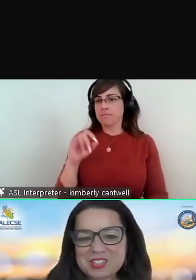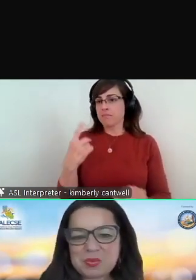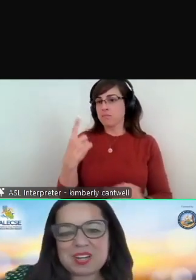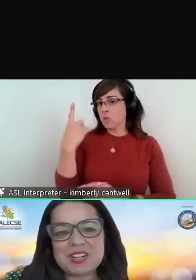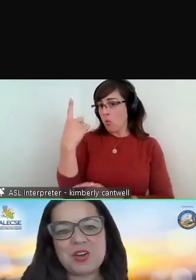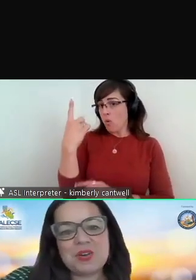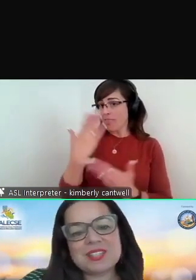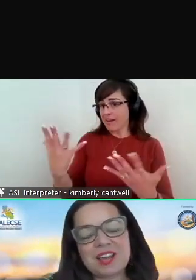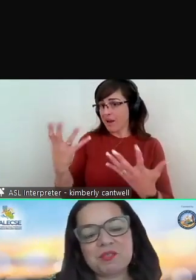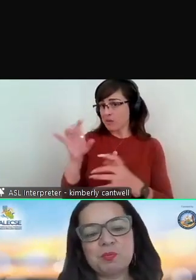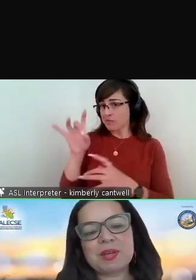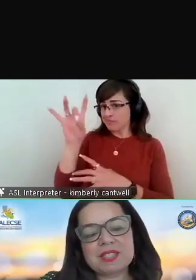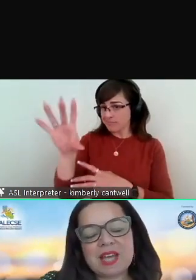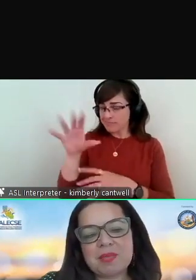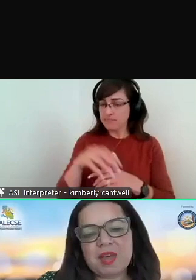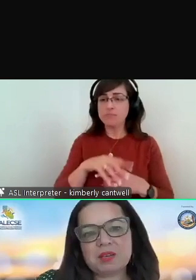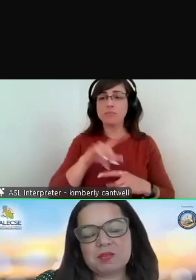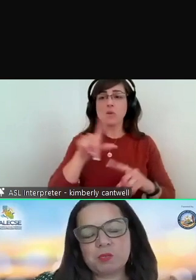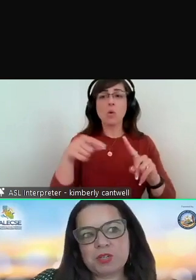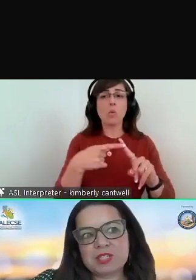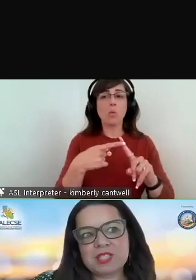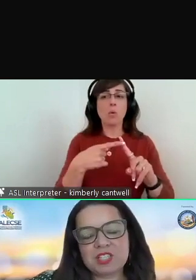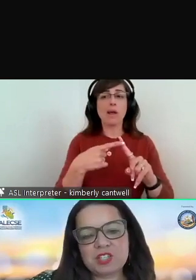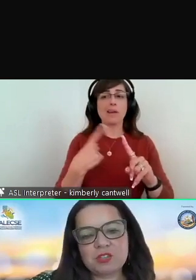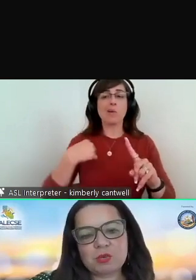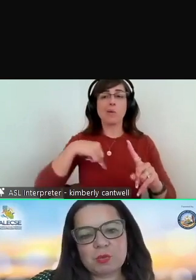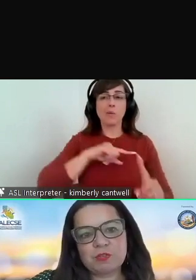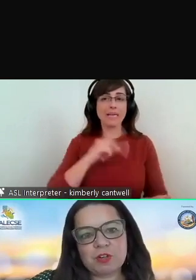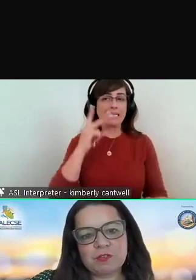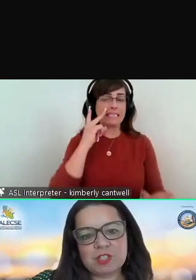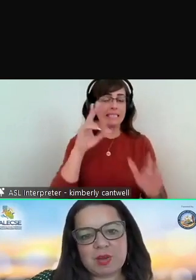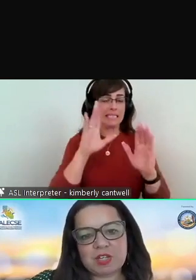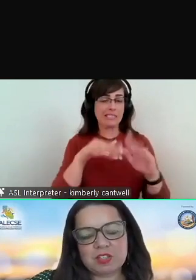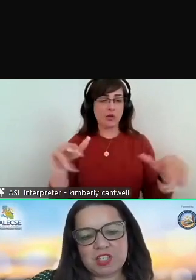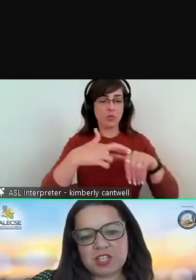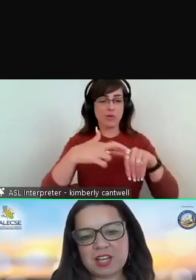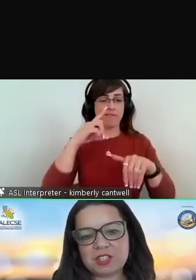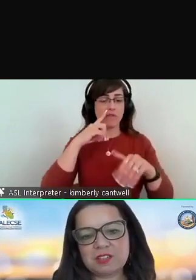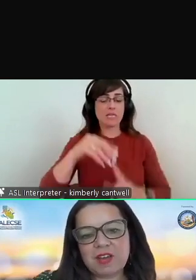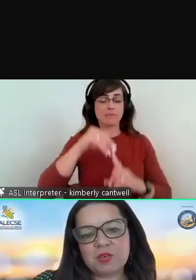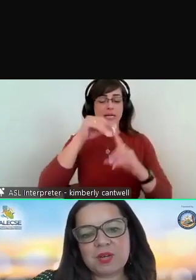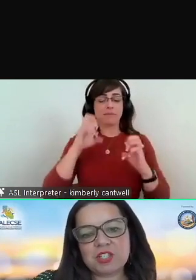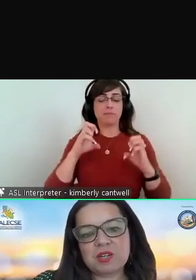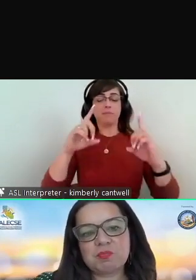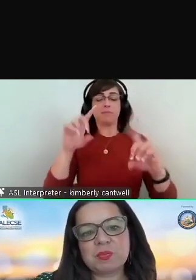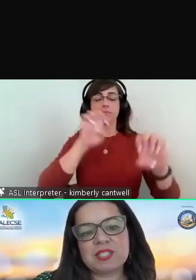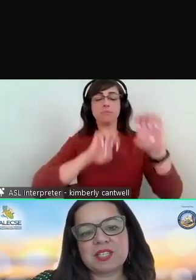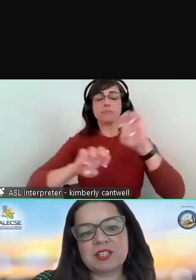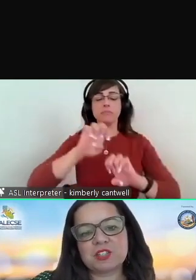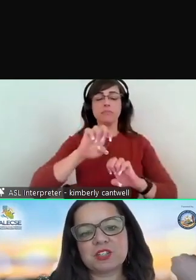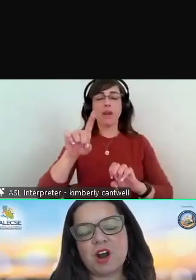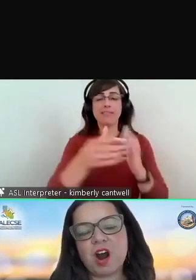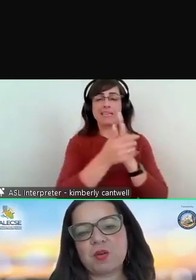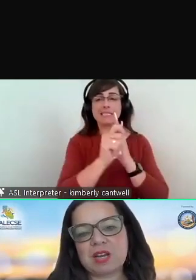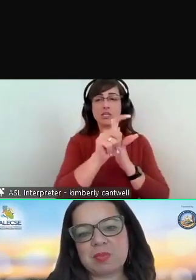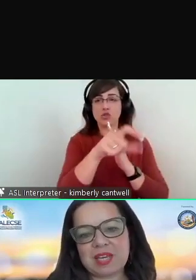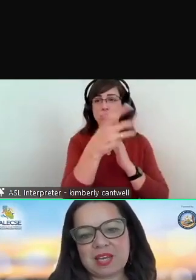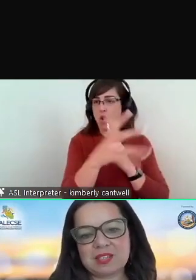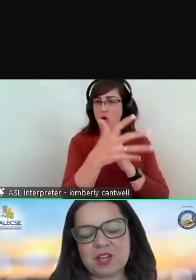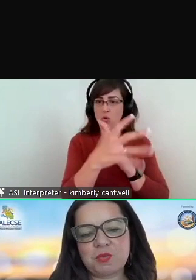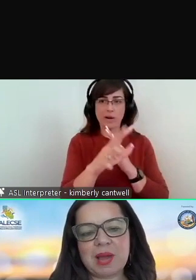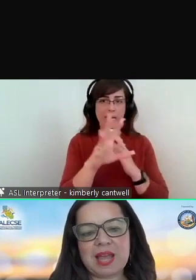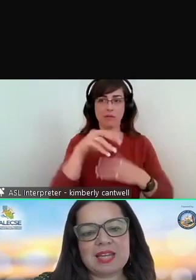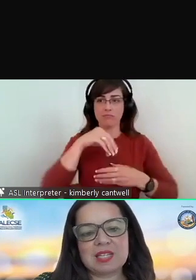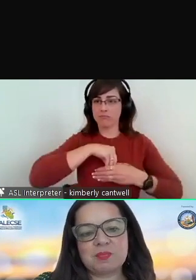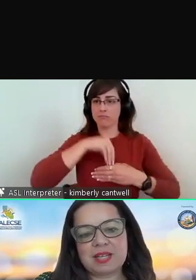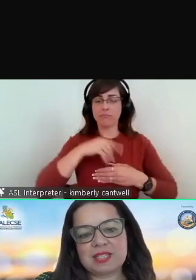I just want to note is that by the time that we're seeing children referred for a special education evaluation, these skills should already be in.